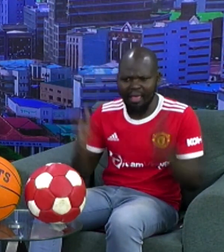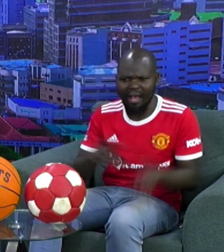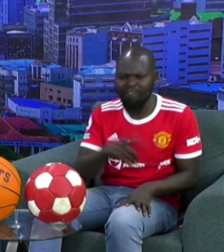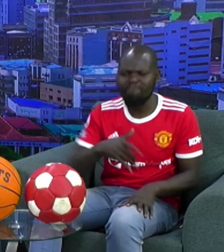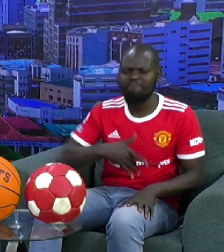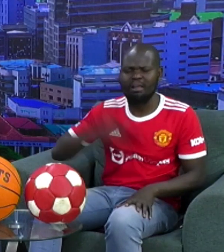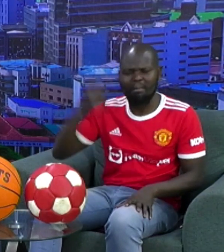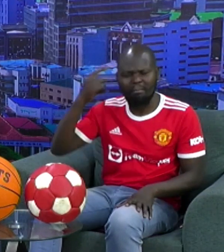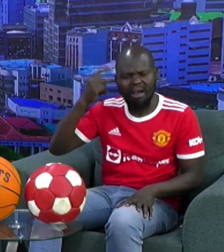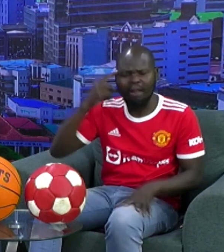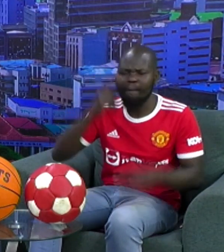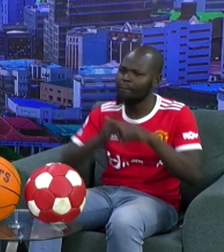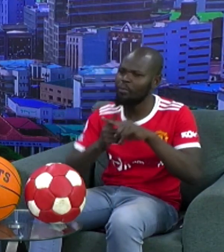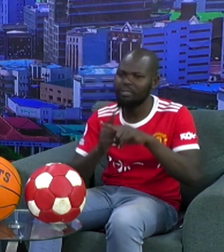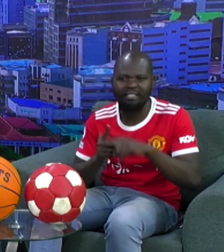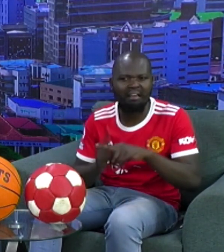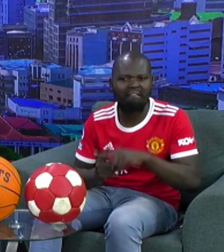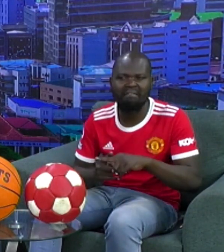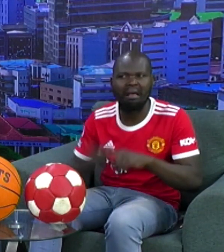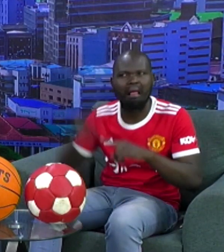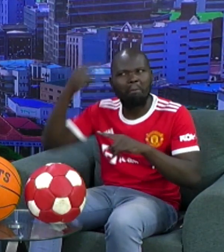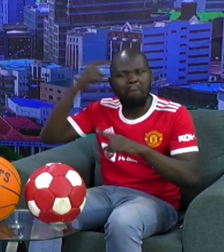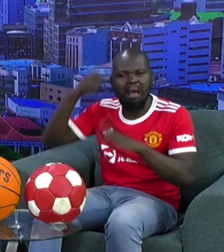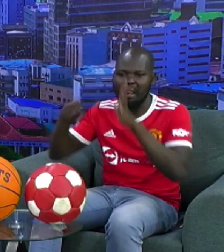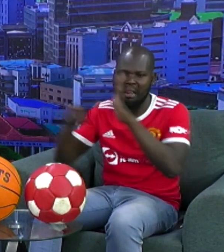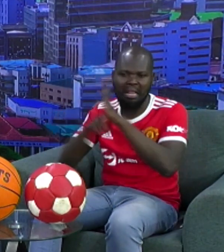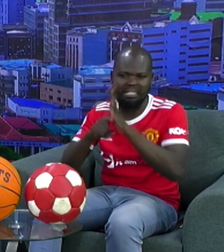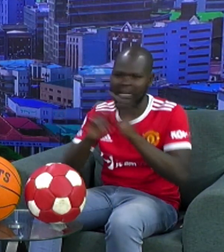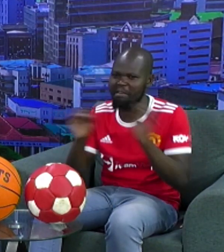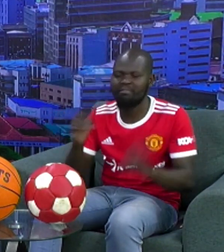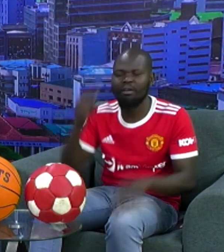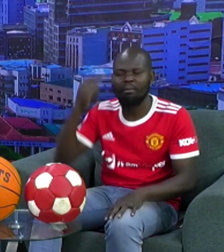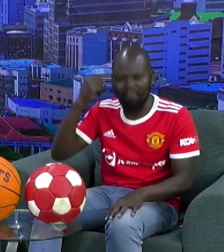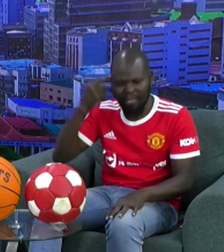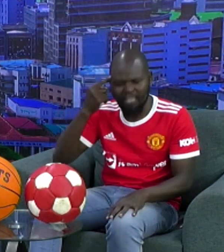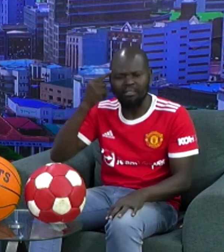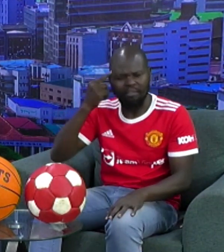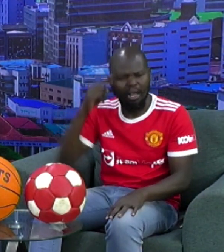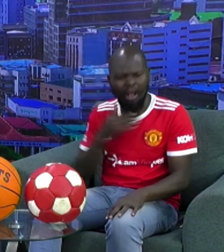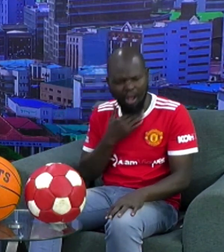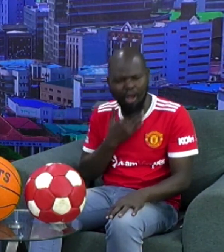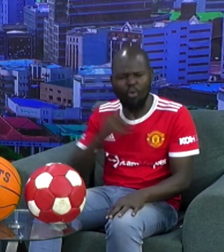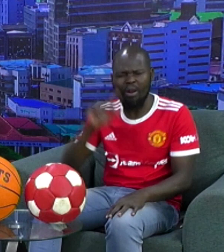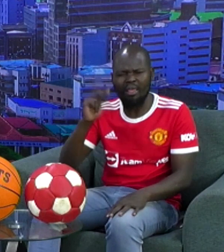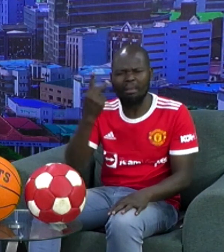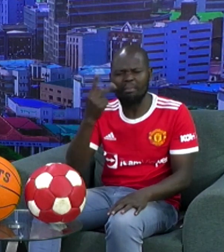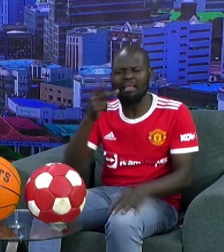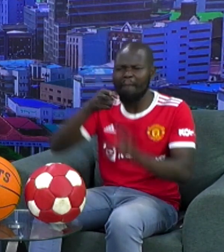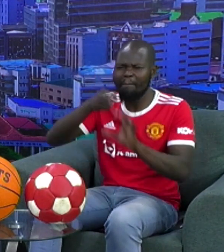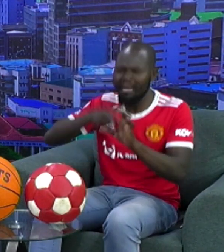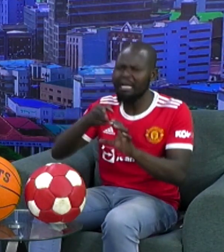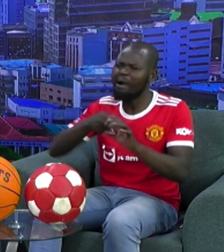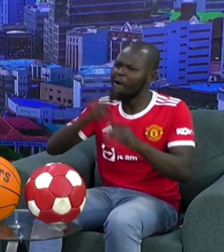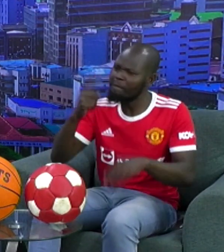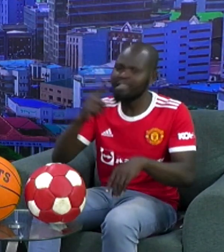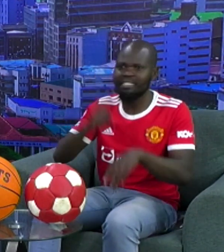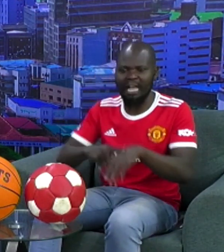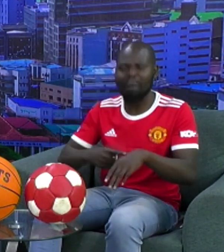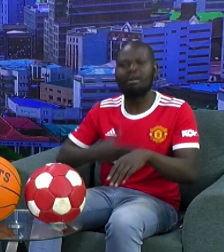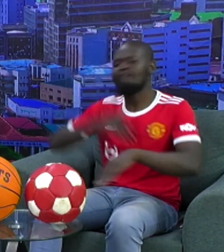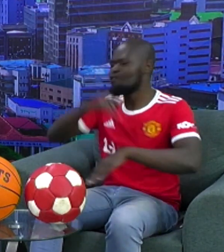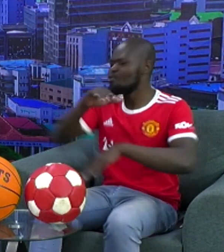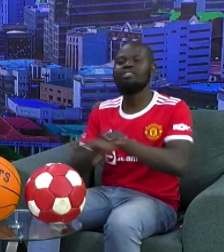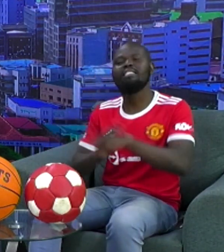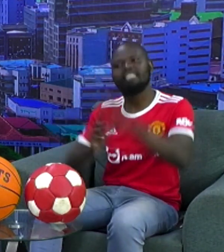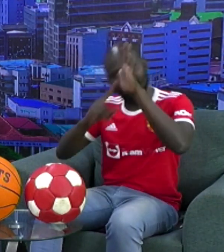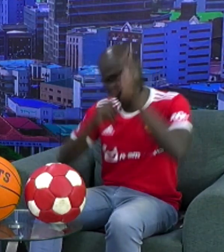result, because the players, their mind are in the game. It's not very negative, it's very positive. I want them to